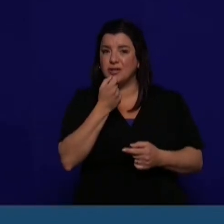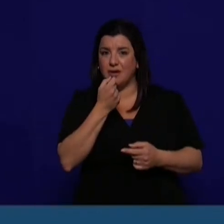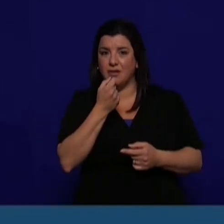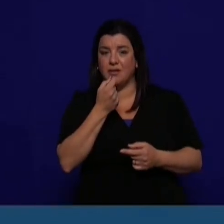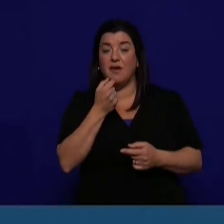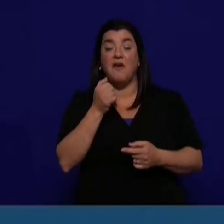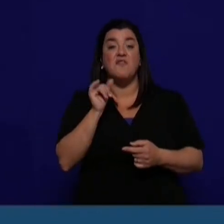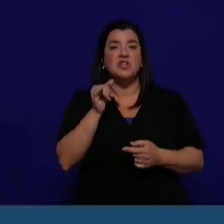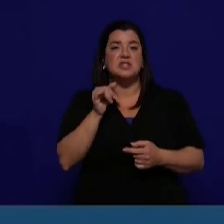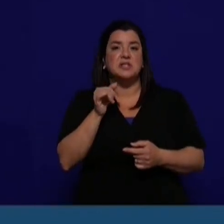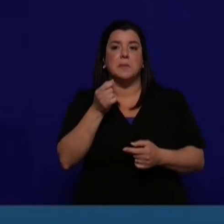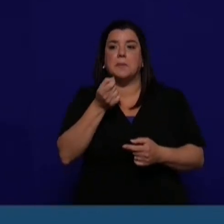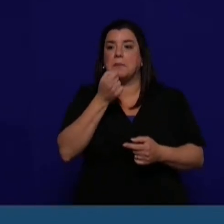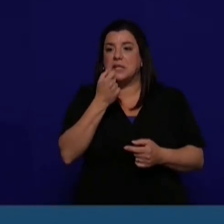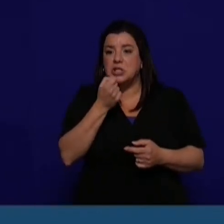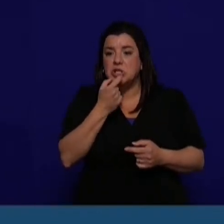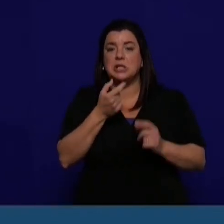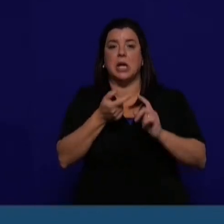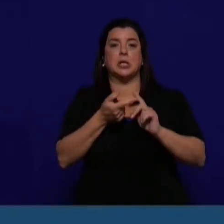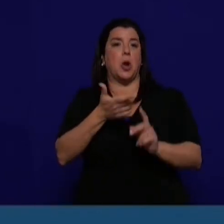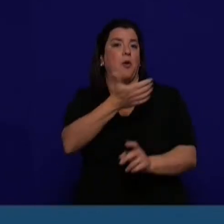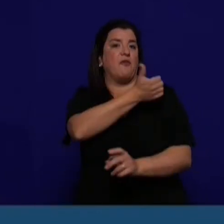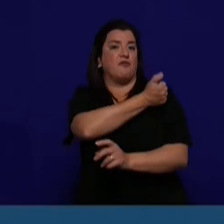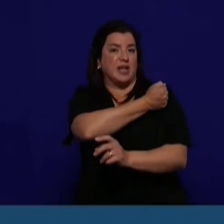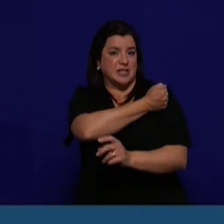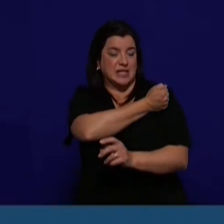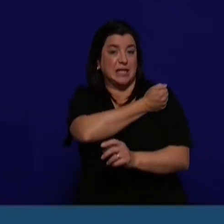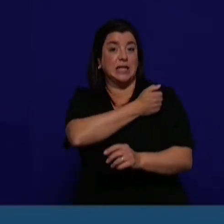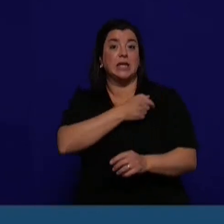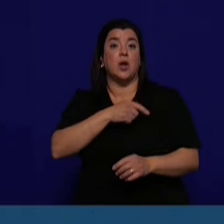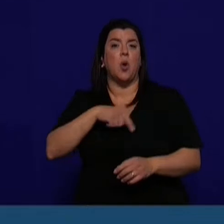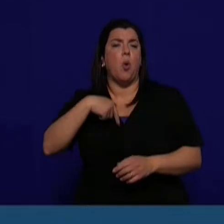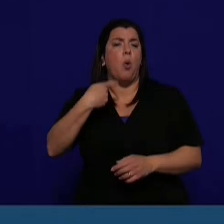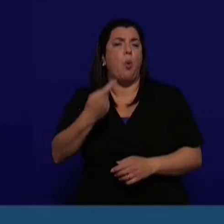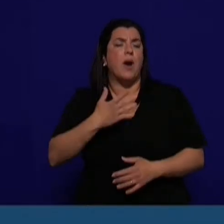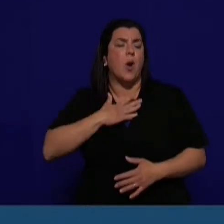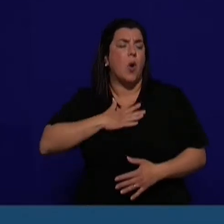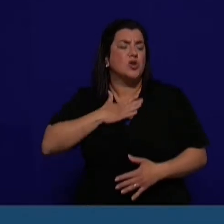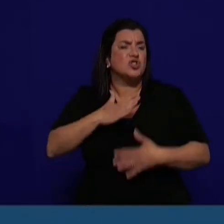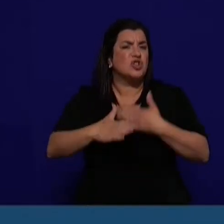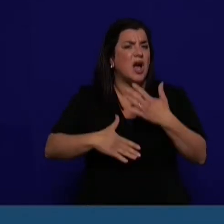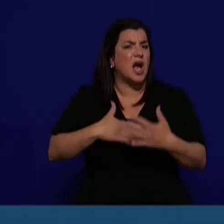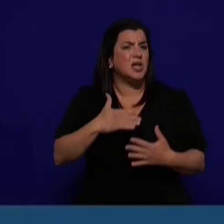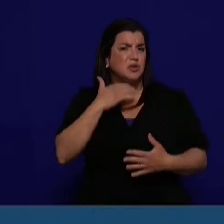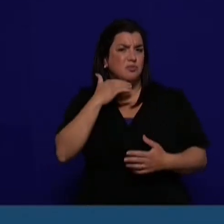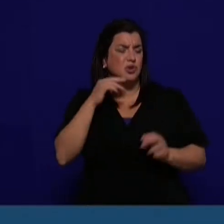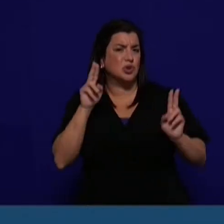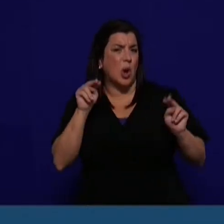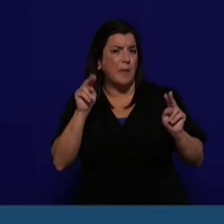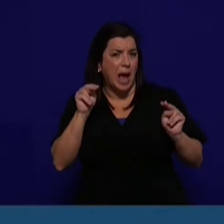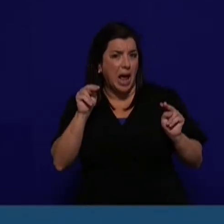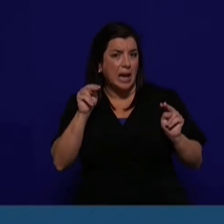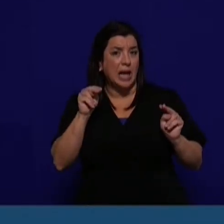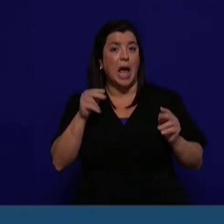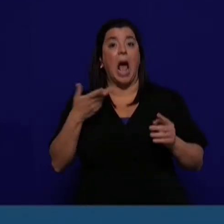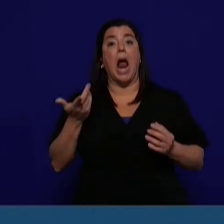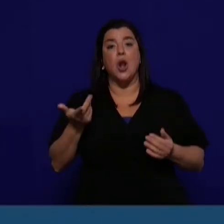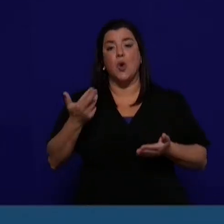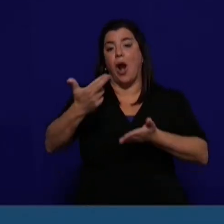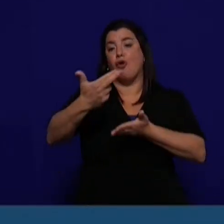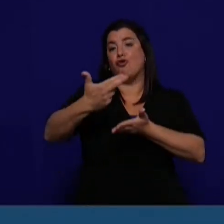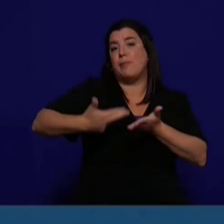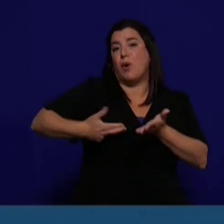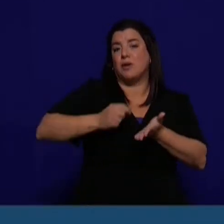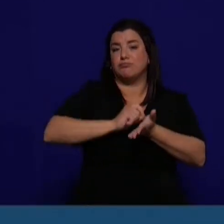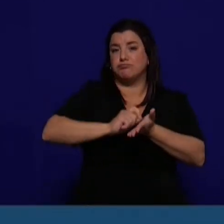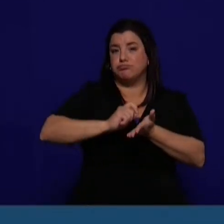li ħadtu xi mediċina jew inkella anke xi tilqim u hemmhekk dawn ir-rapporti jistgħu jitlu kemm min-naħa tal-kliniċi, ġifieri